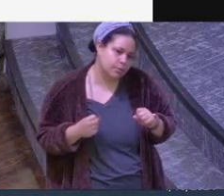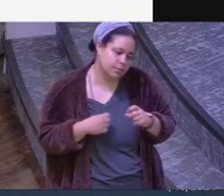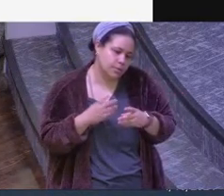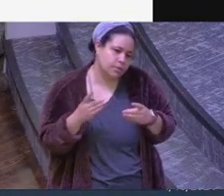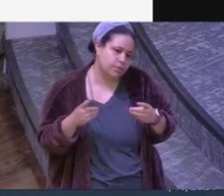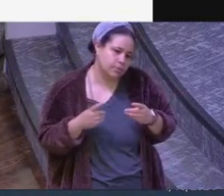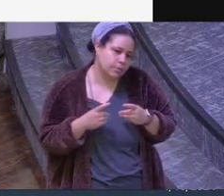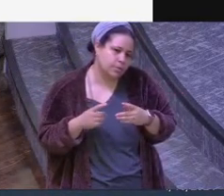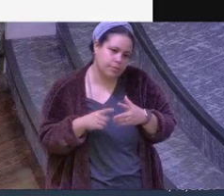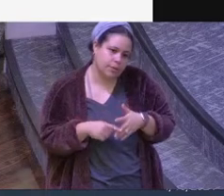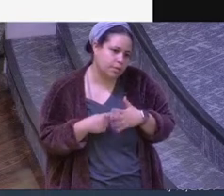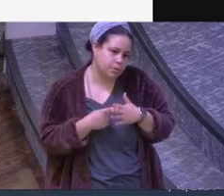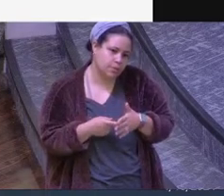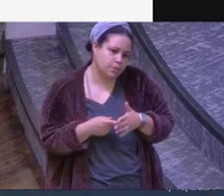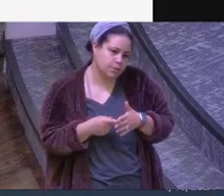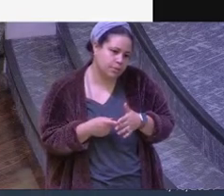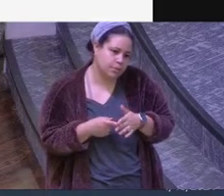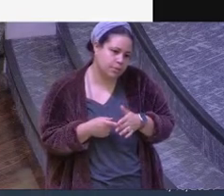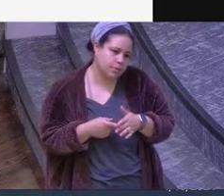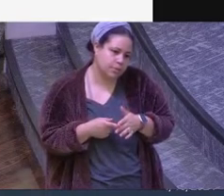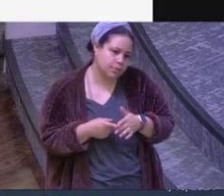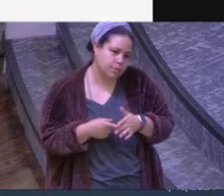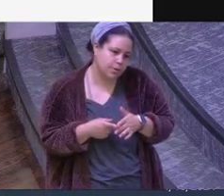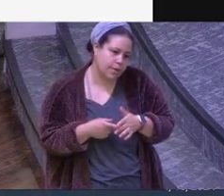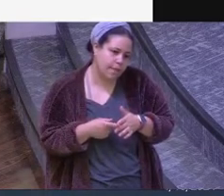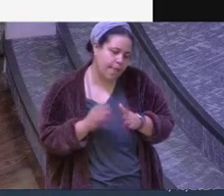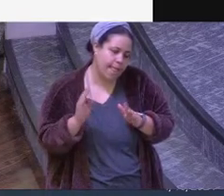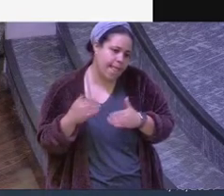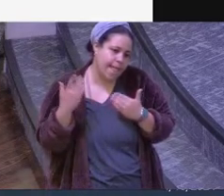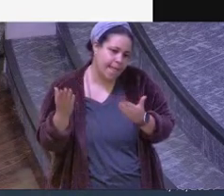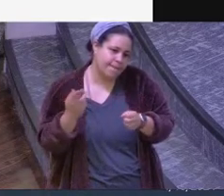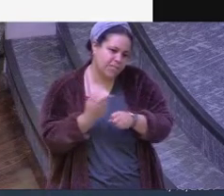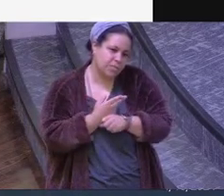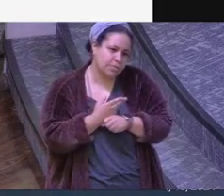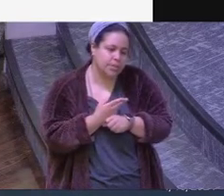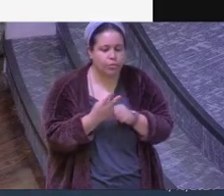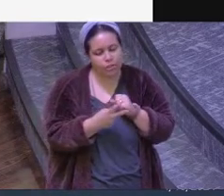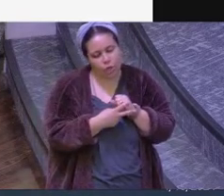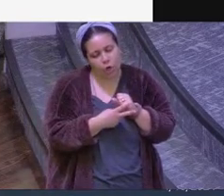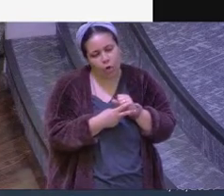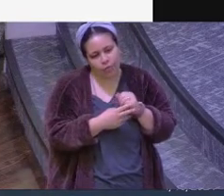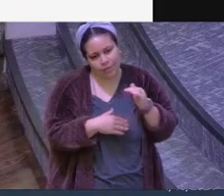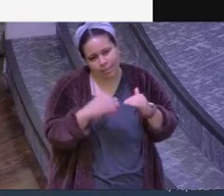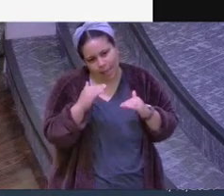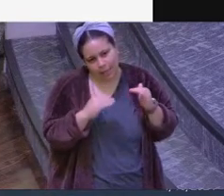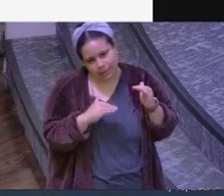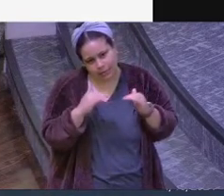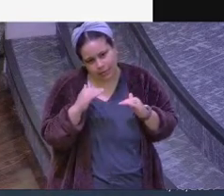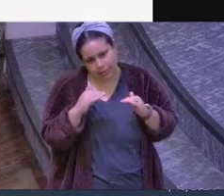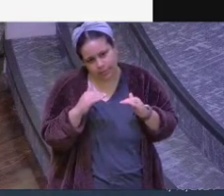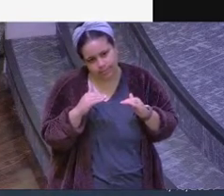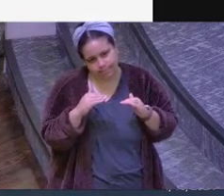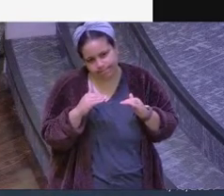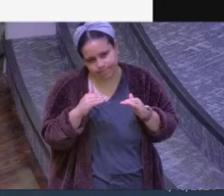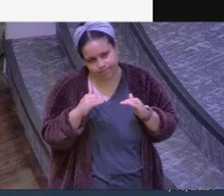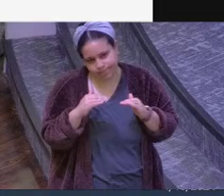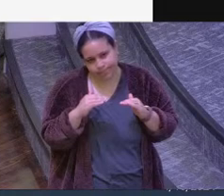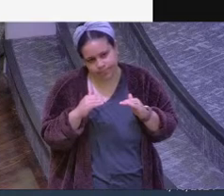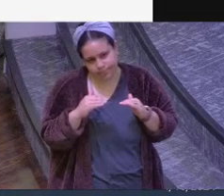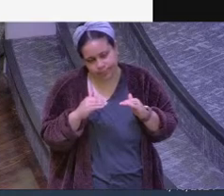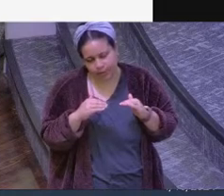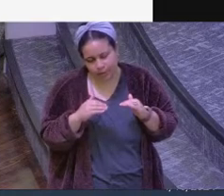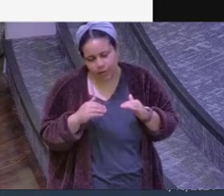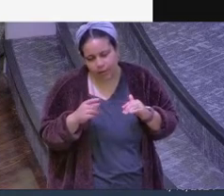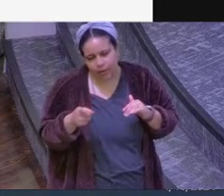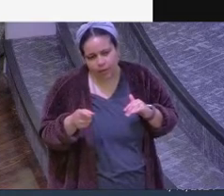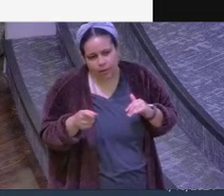beginning of the process. A lot of districts are proposing using reserves this year to balance their budget. I don't think we would be alone in that category this